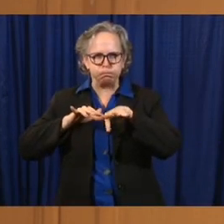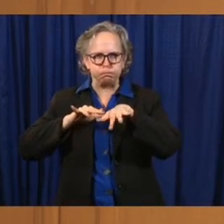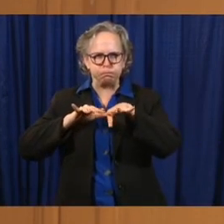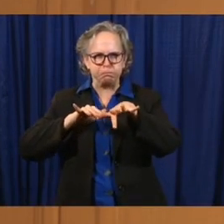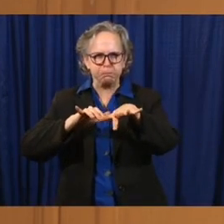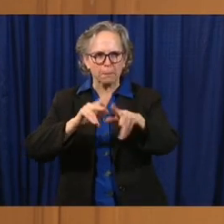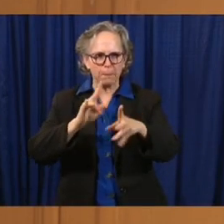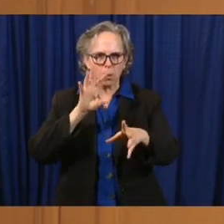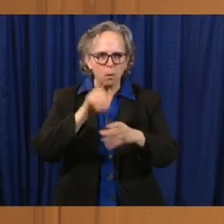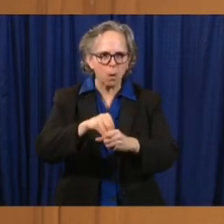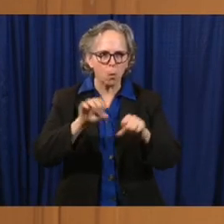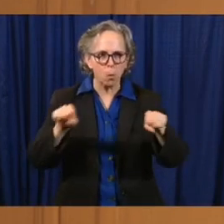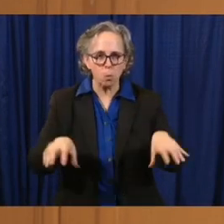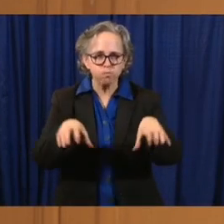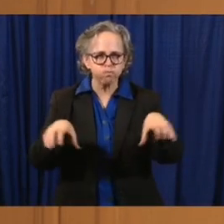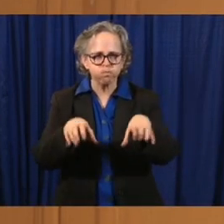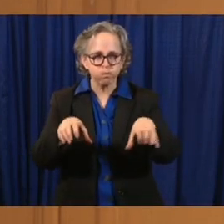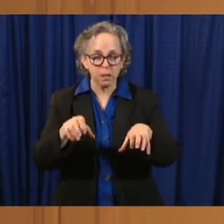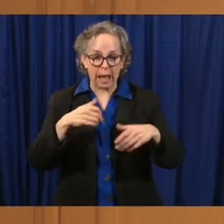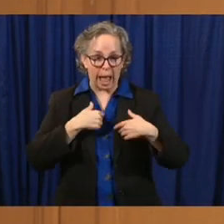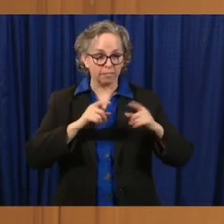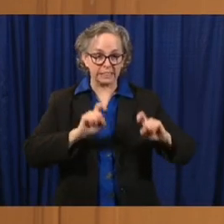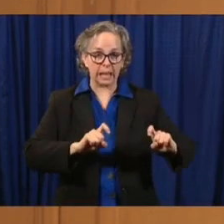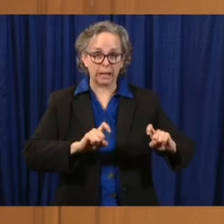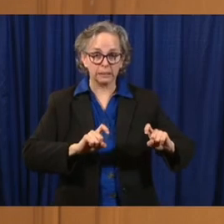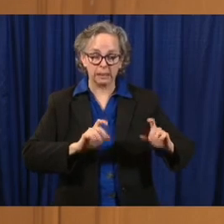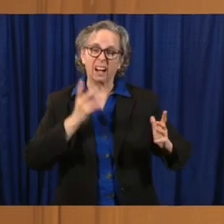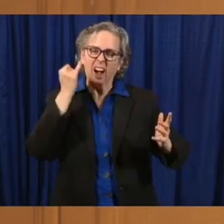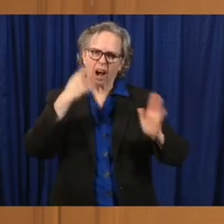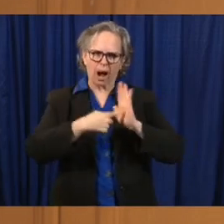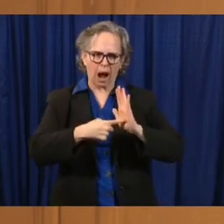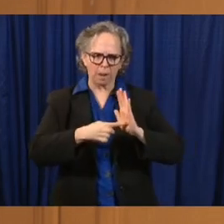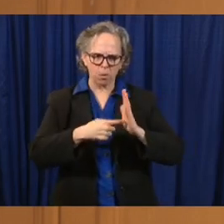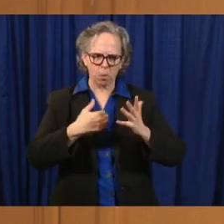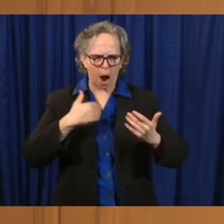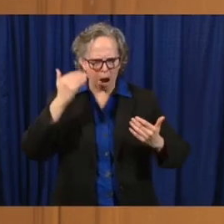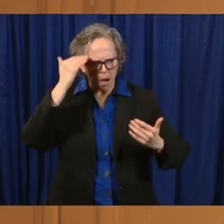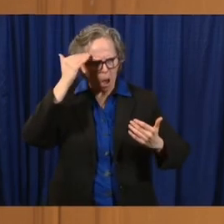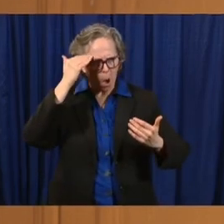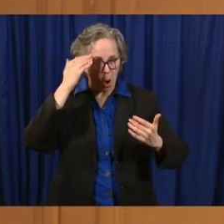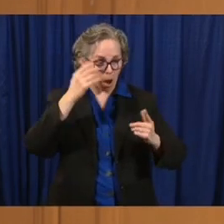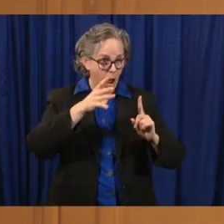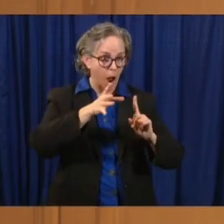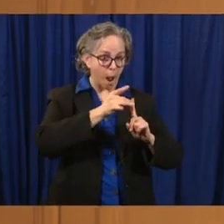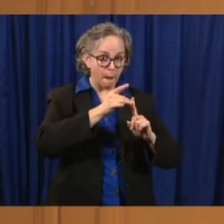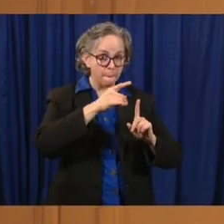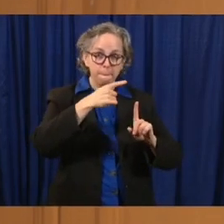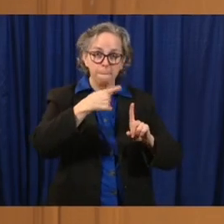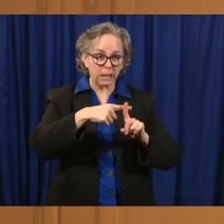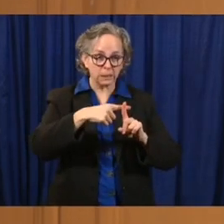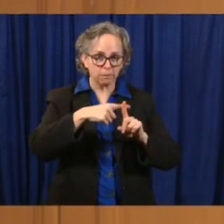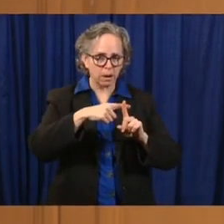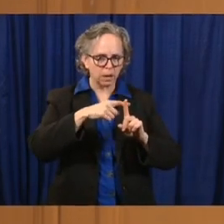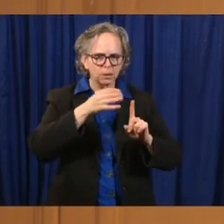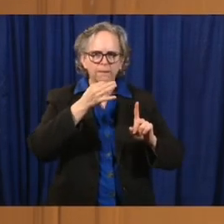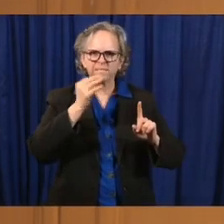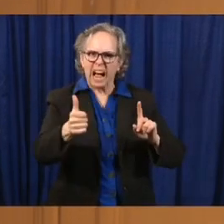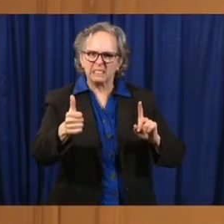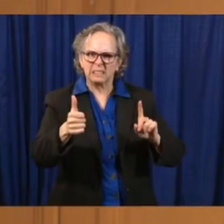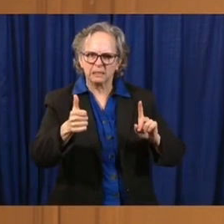hospital capacity or enough really public health capacity to have a virus that spreads like this on the scale it is.